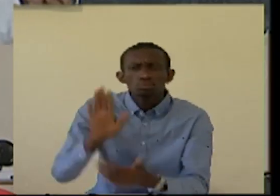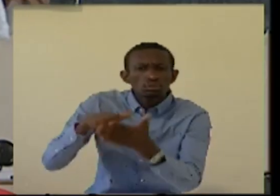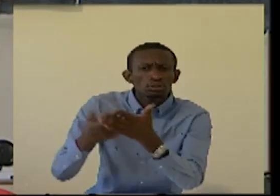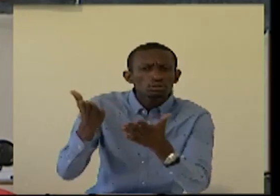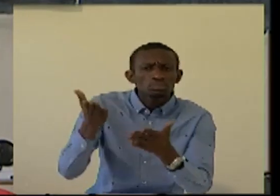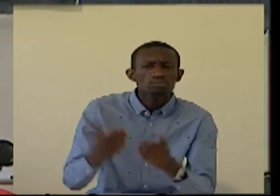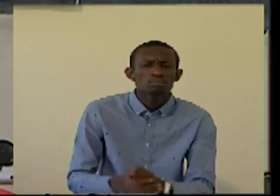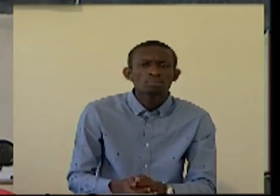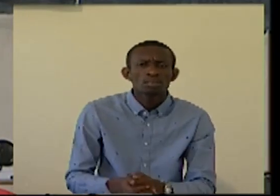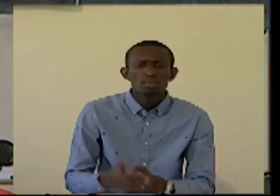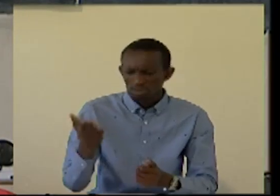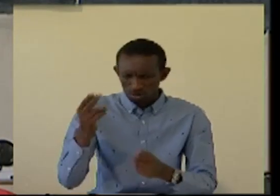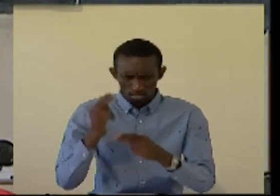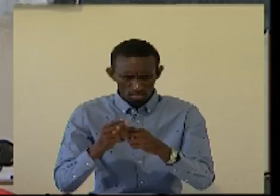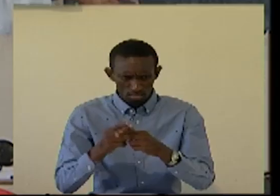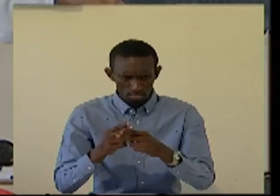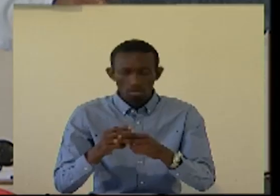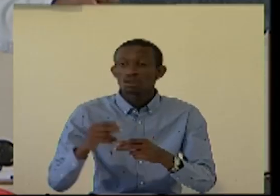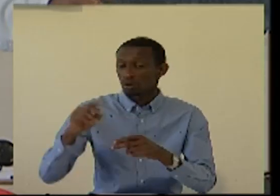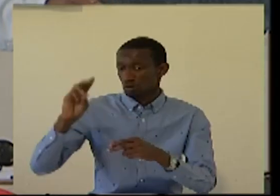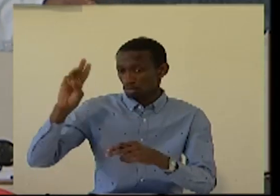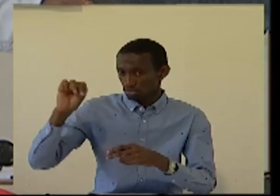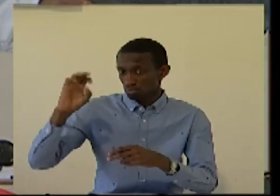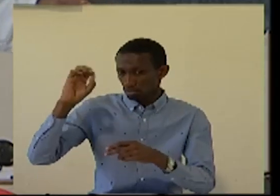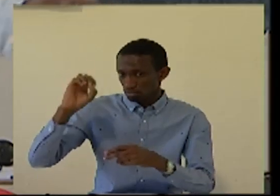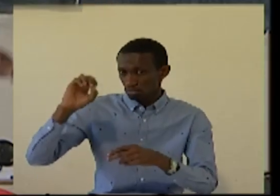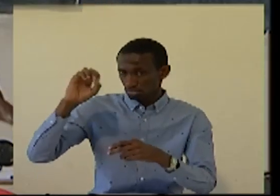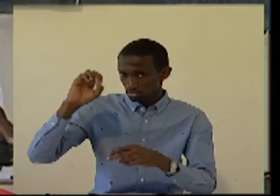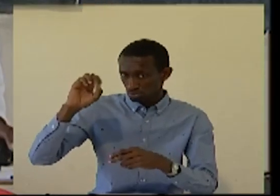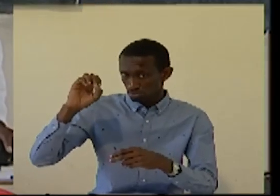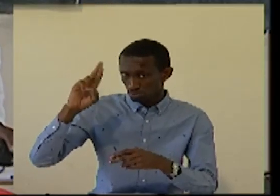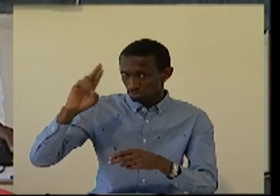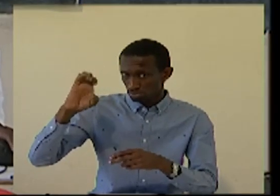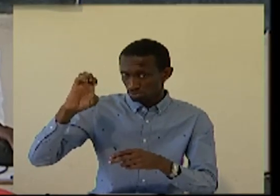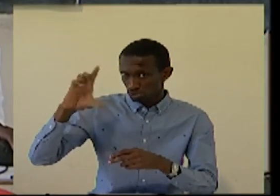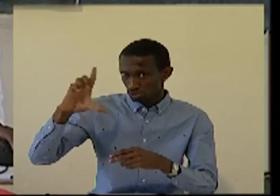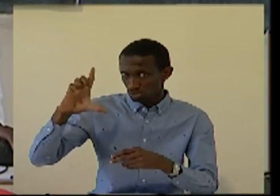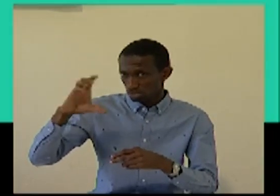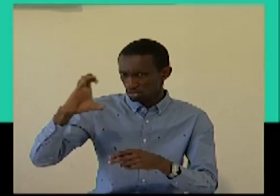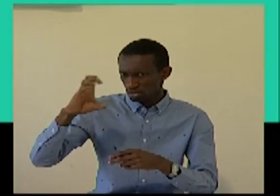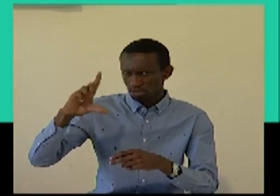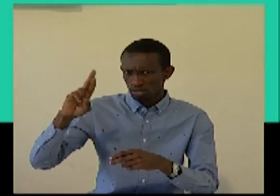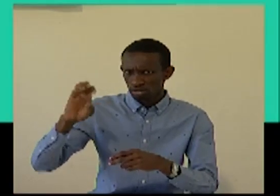or molecules, that is what we call molecular formula. For example, here we have